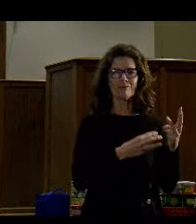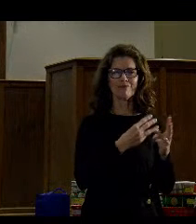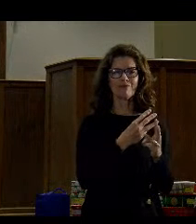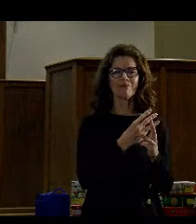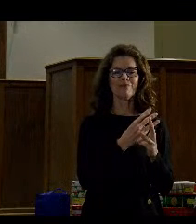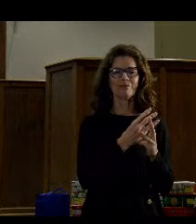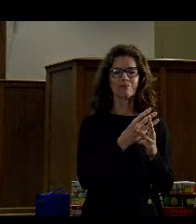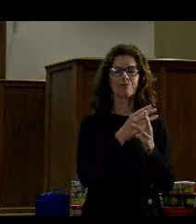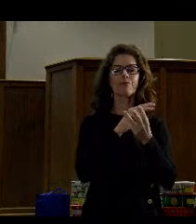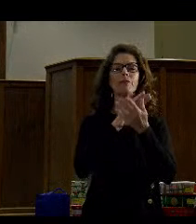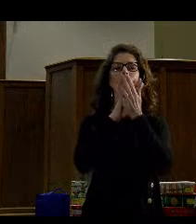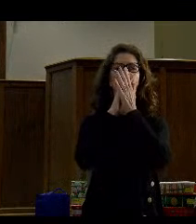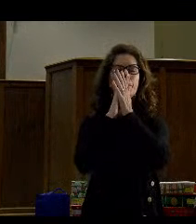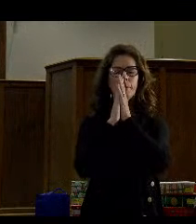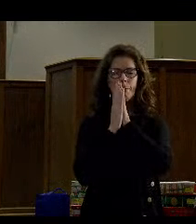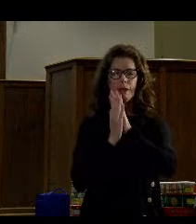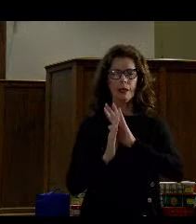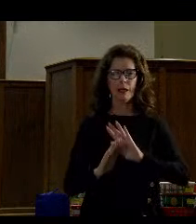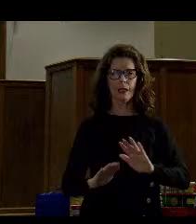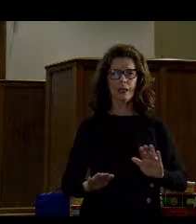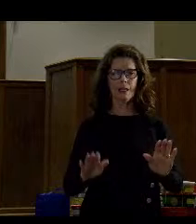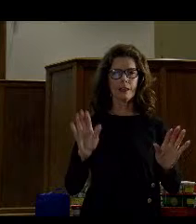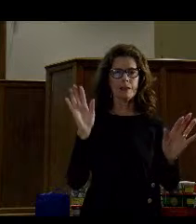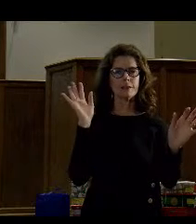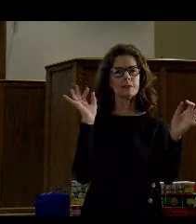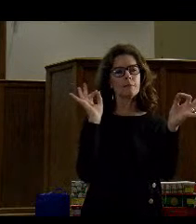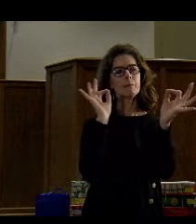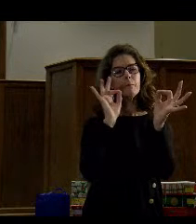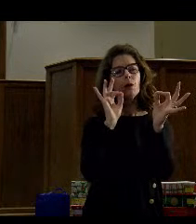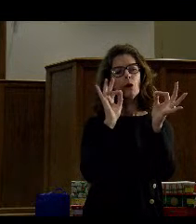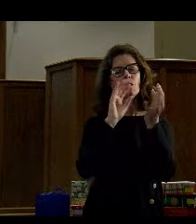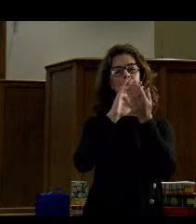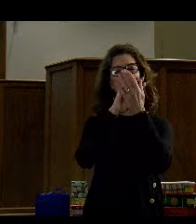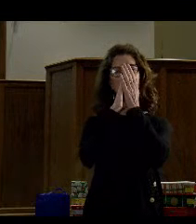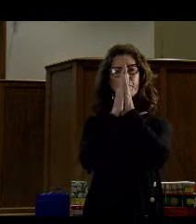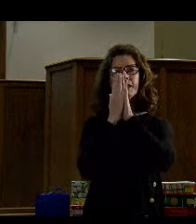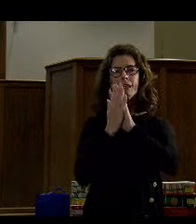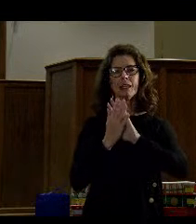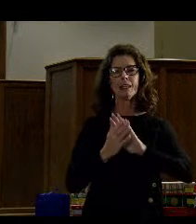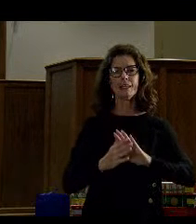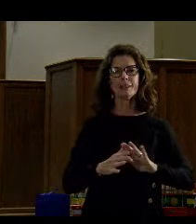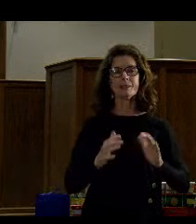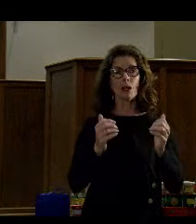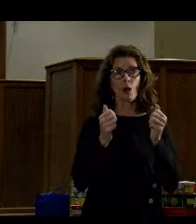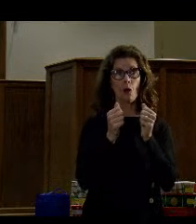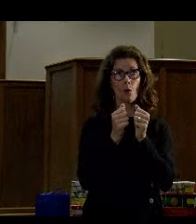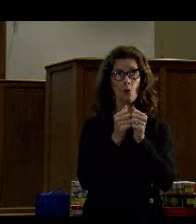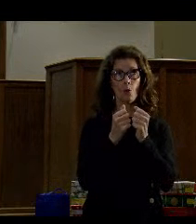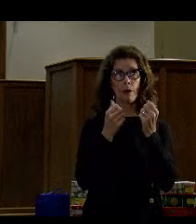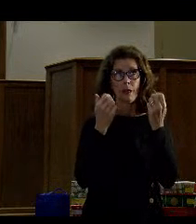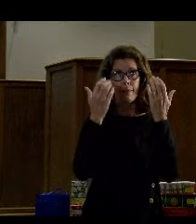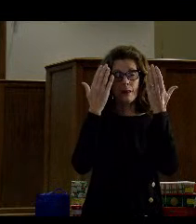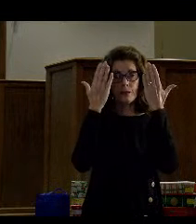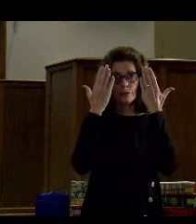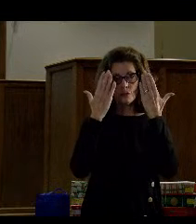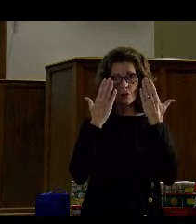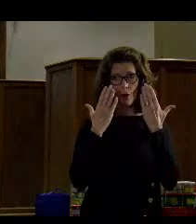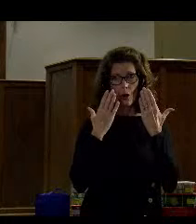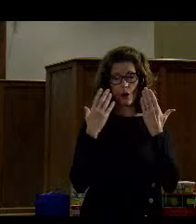within. Peace, perfect peace, where